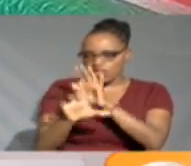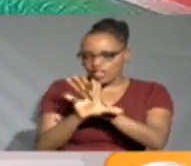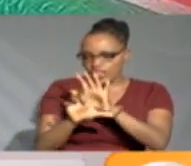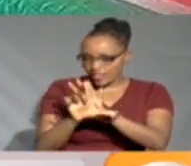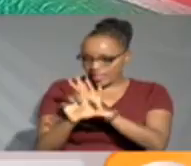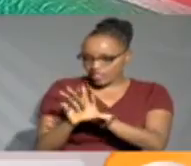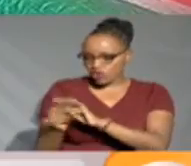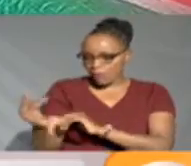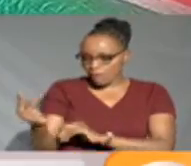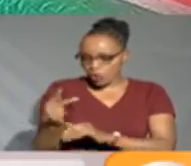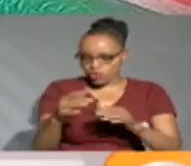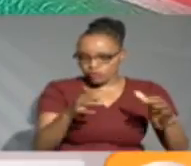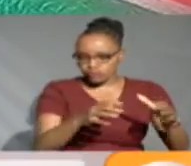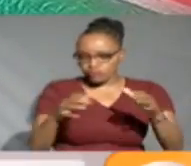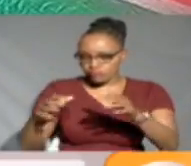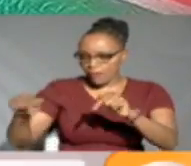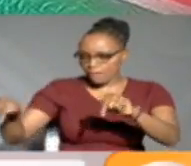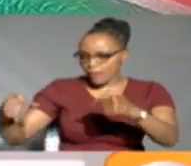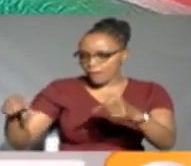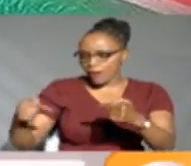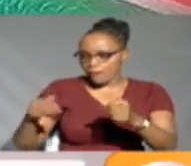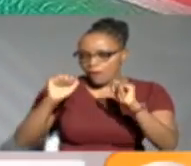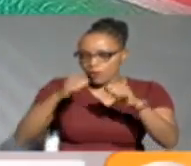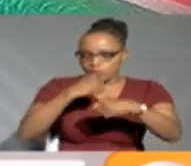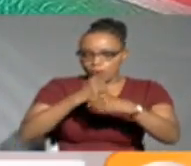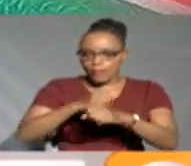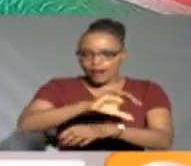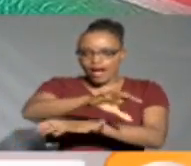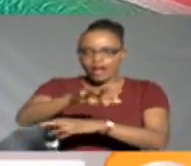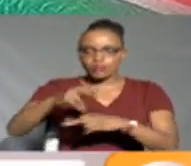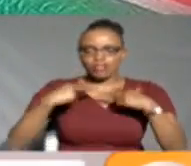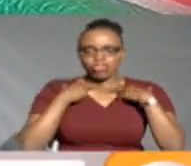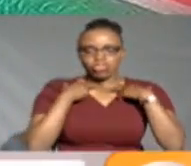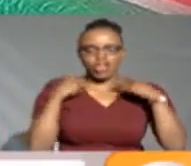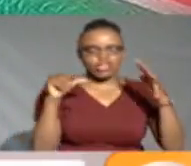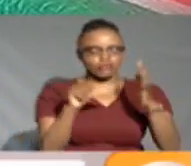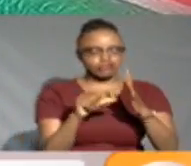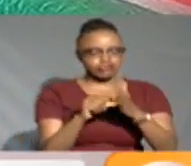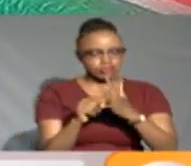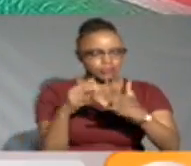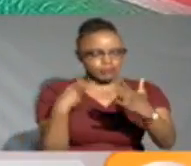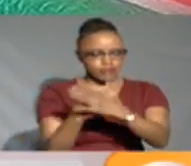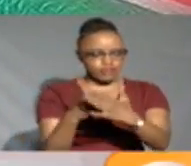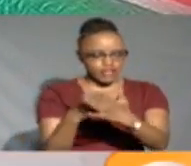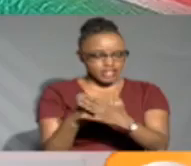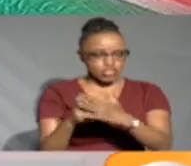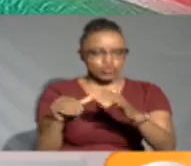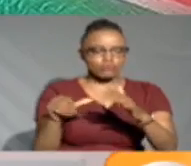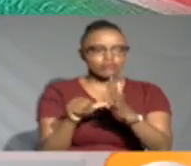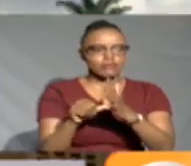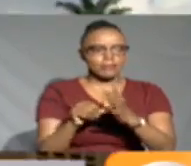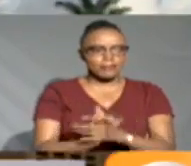sibling rivalry that could plunge counties into a financial mess.